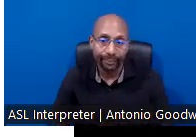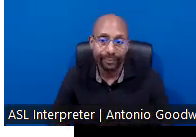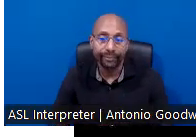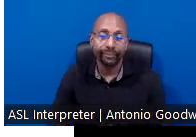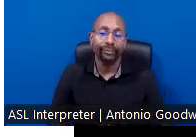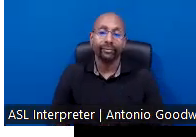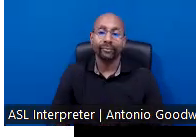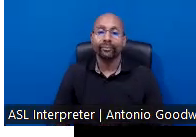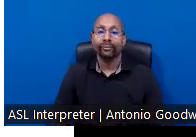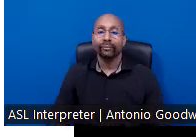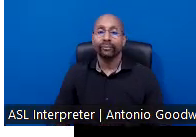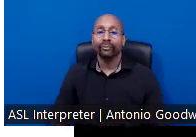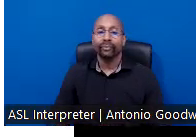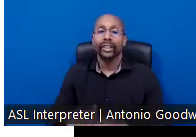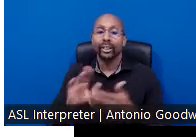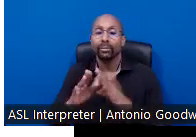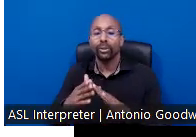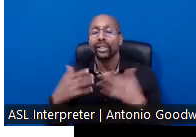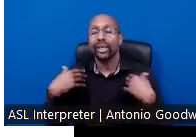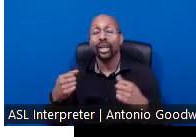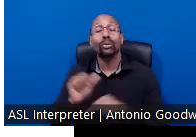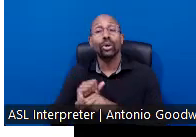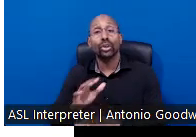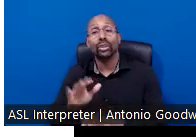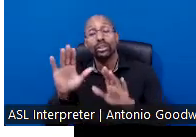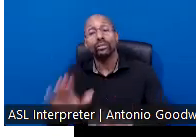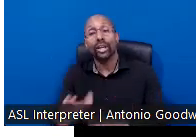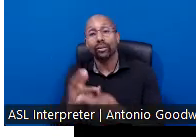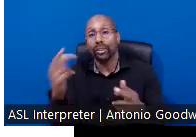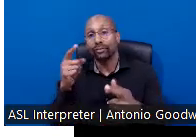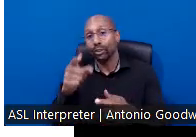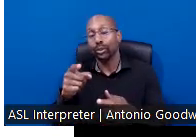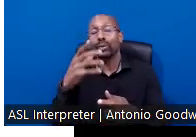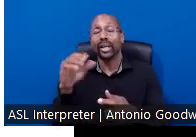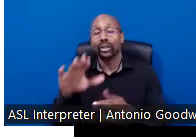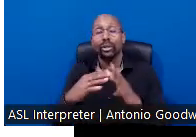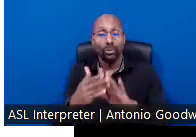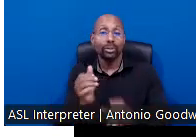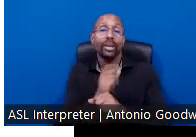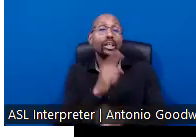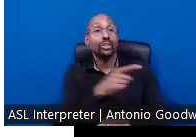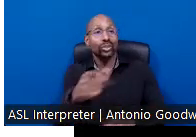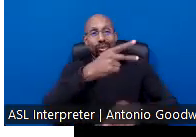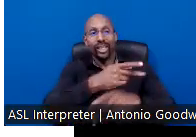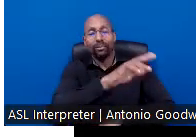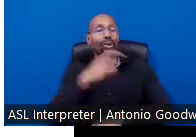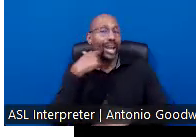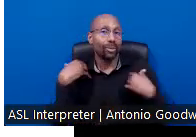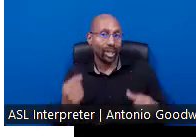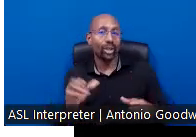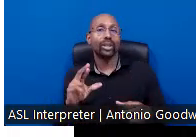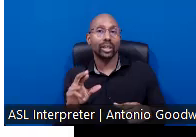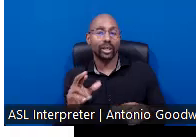are a great resource for you or your community to make sure you don't lapse in that Apple Health coverage, because that is very